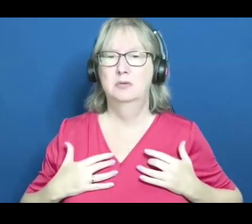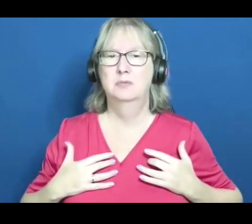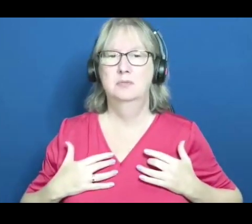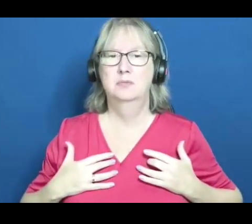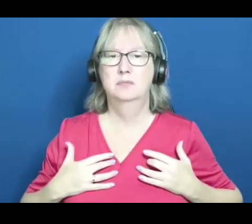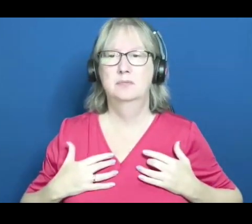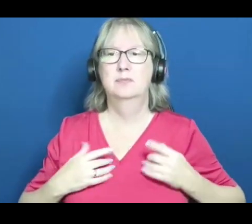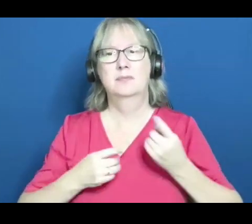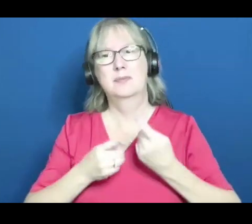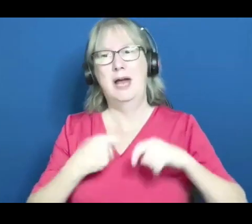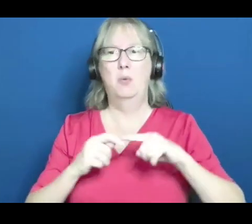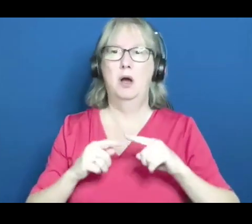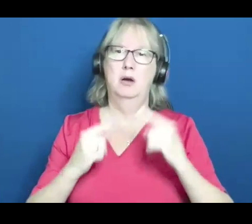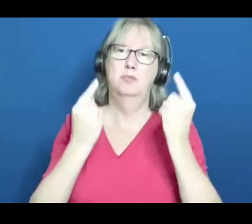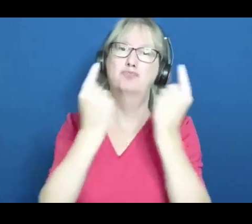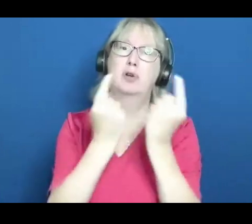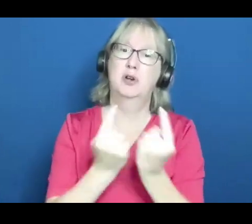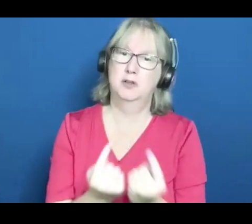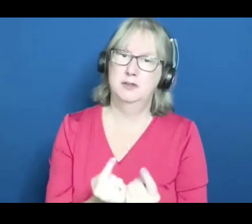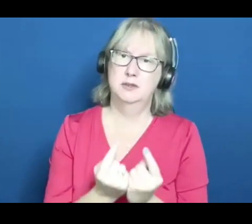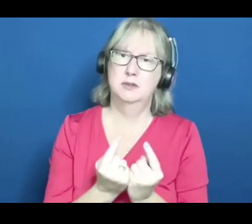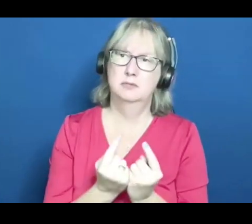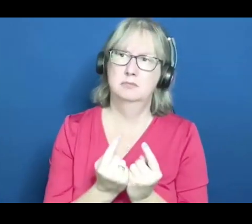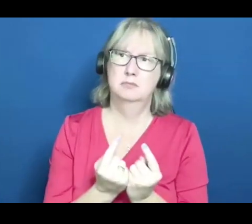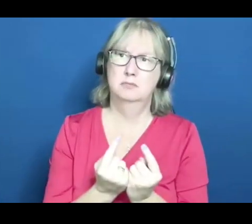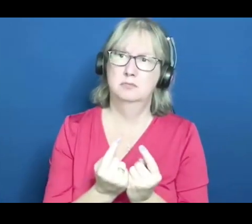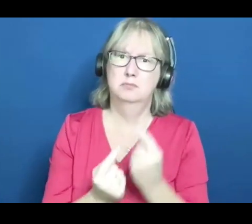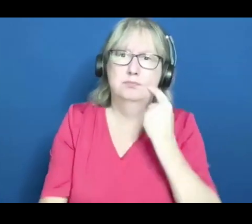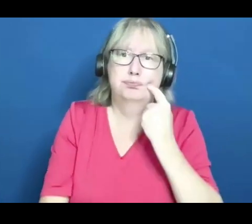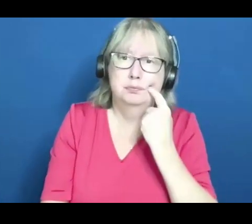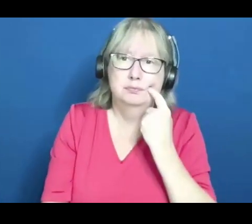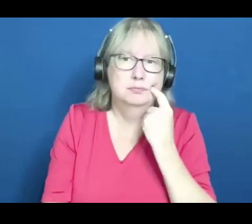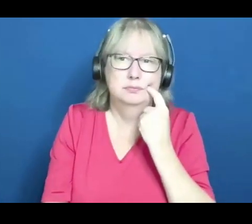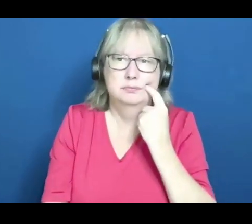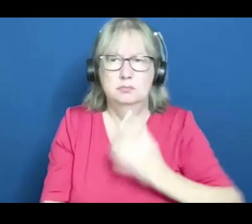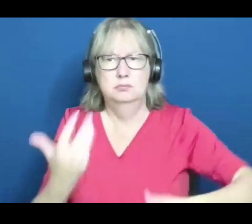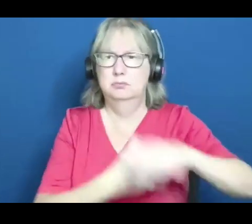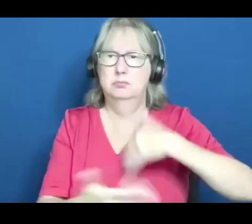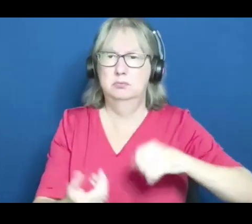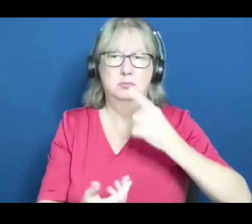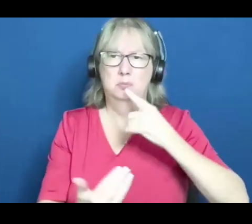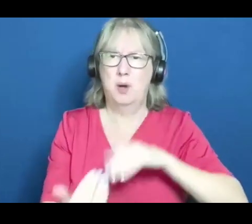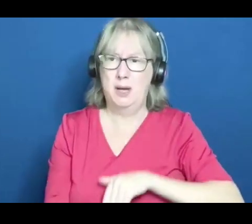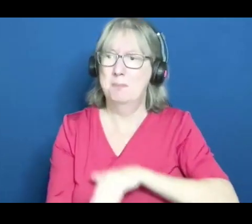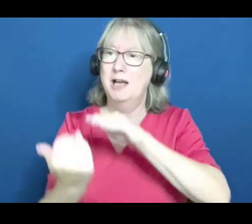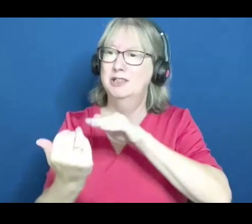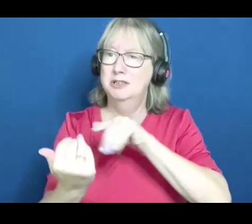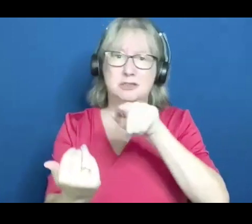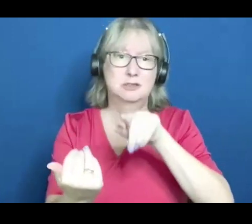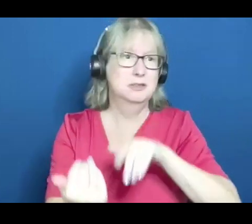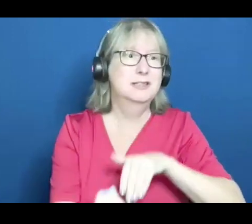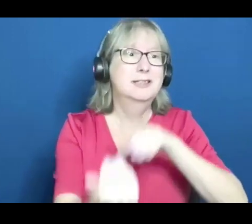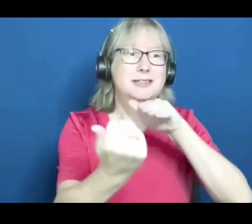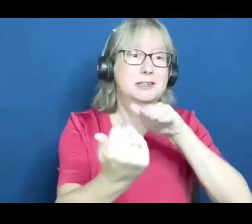products that we supply, they're quite a complex bundle, really, and there's a lot of variation based on the